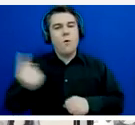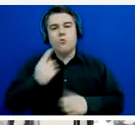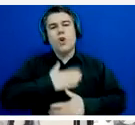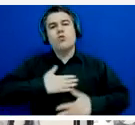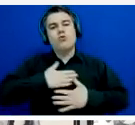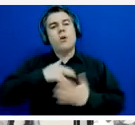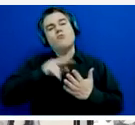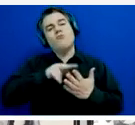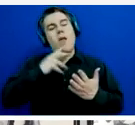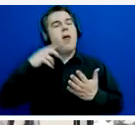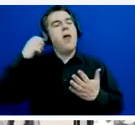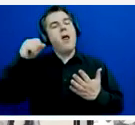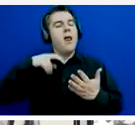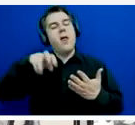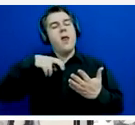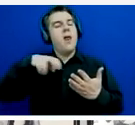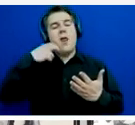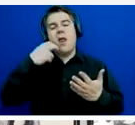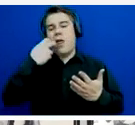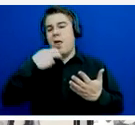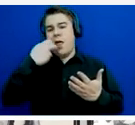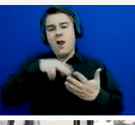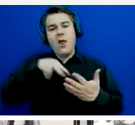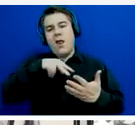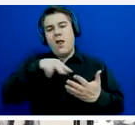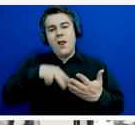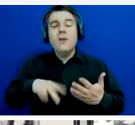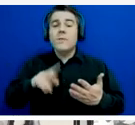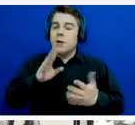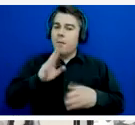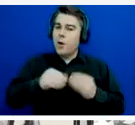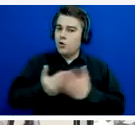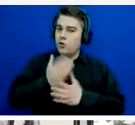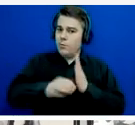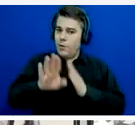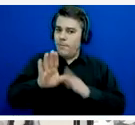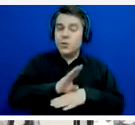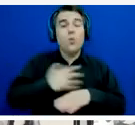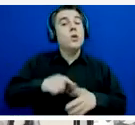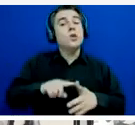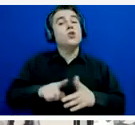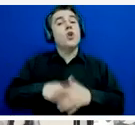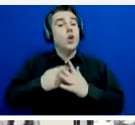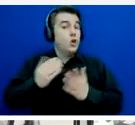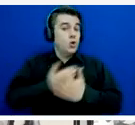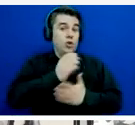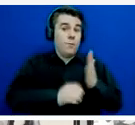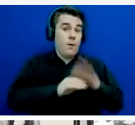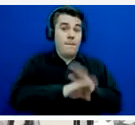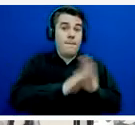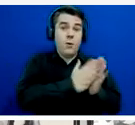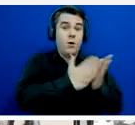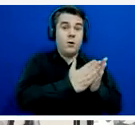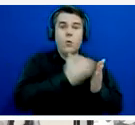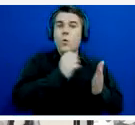aloud. And we're talking about starting a new chapter in your business. And when we started a new chapter in a book, we didn't go back and